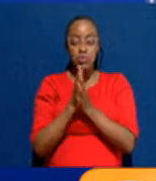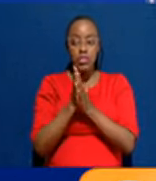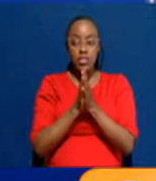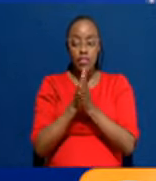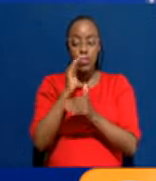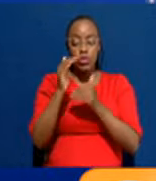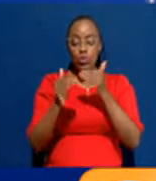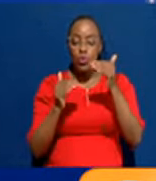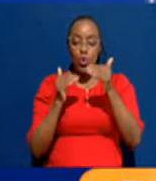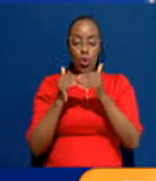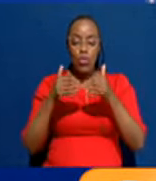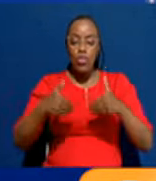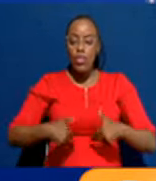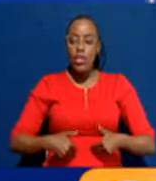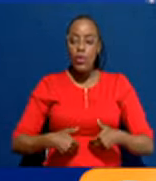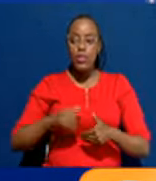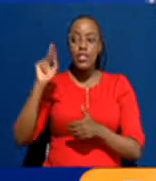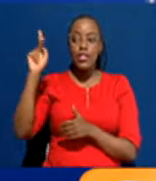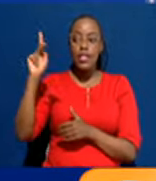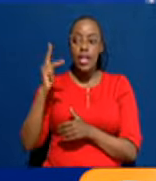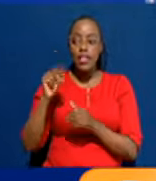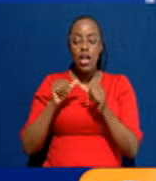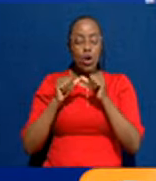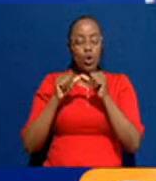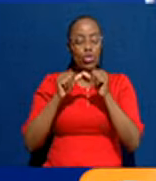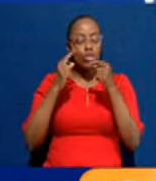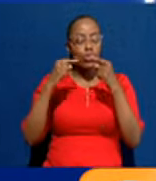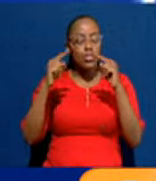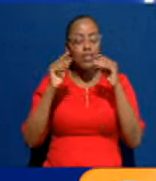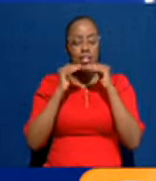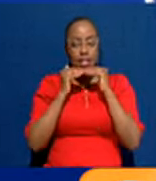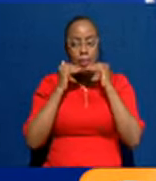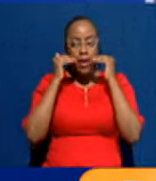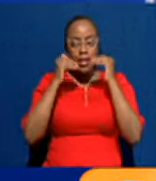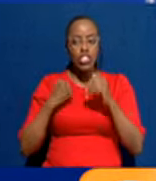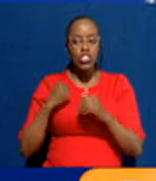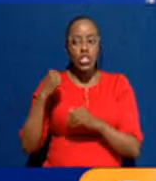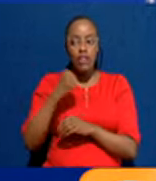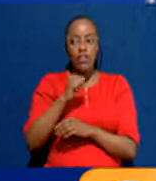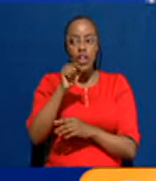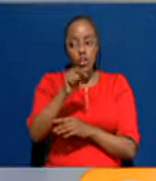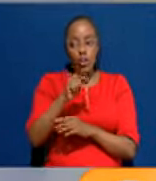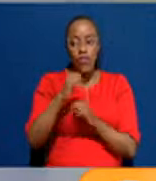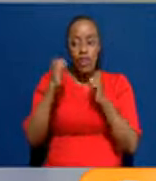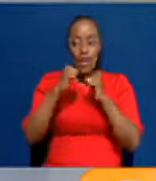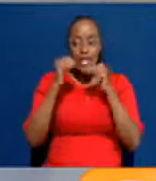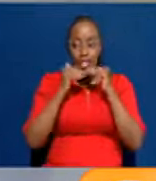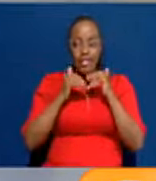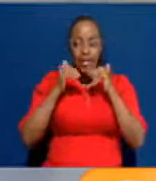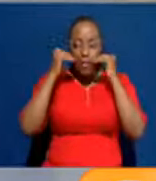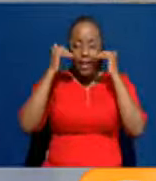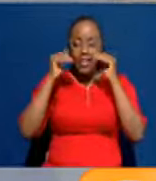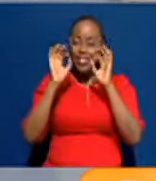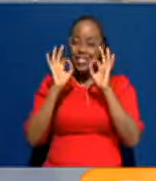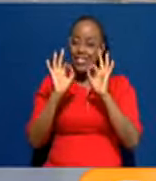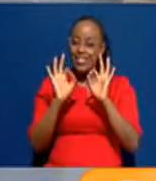to all the youth in Kenya. Thank you. Keep shining. Keep smiling. Jeff, you agree her smile is